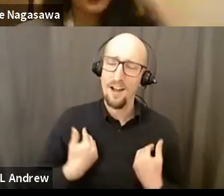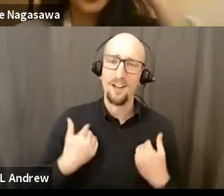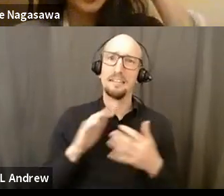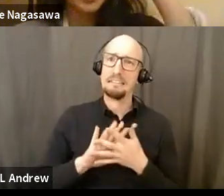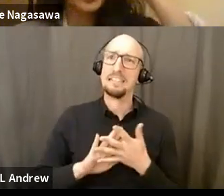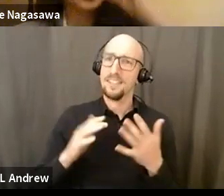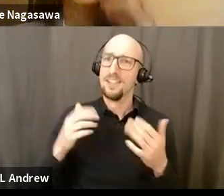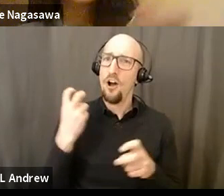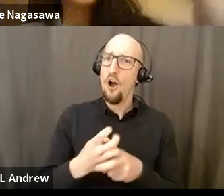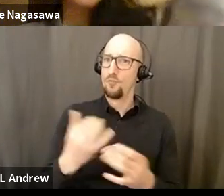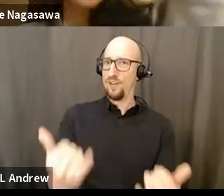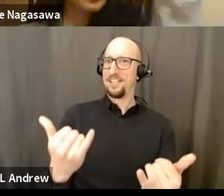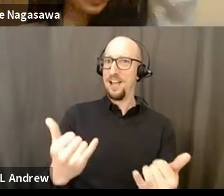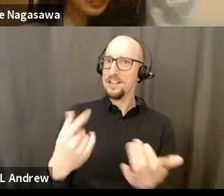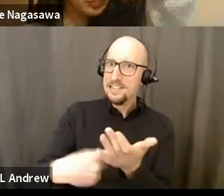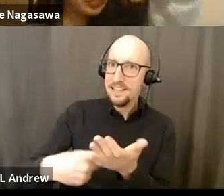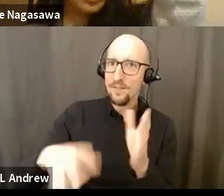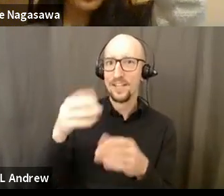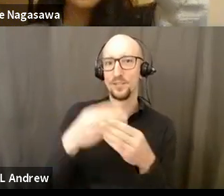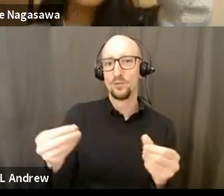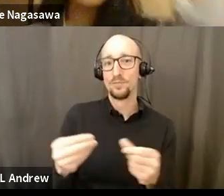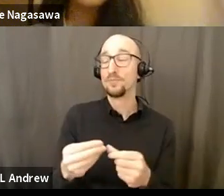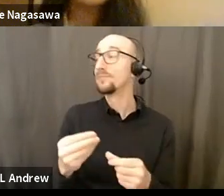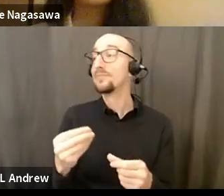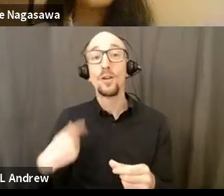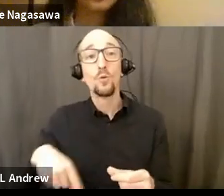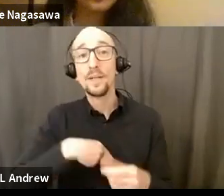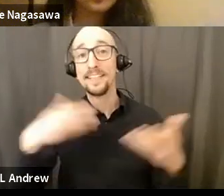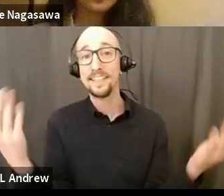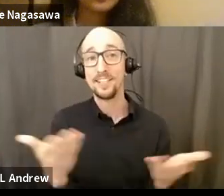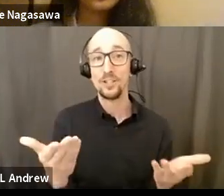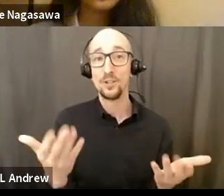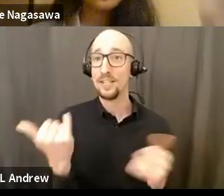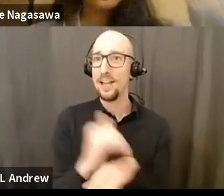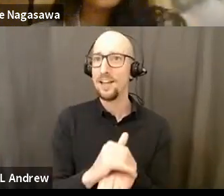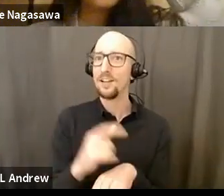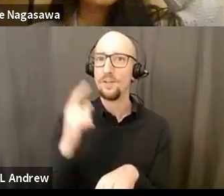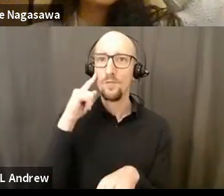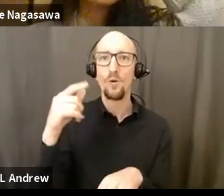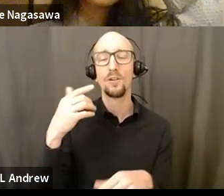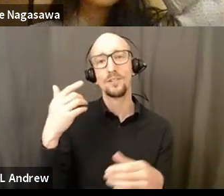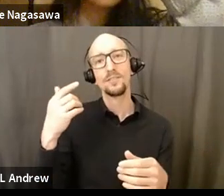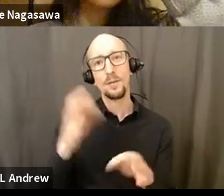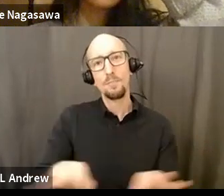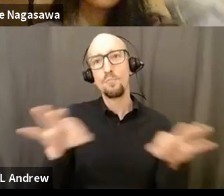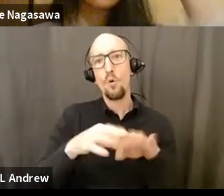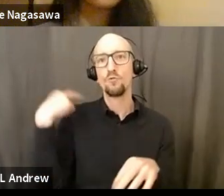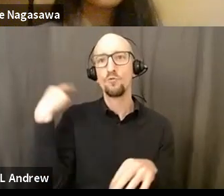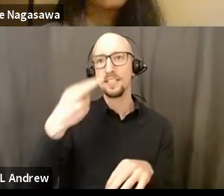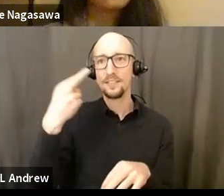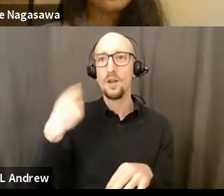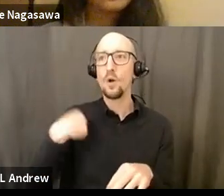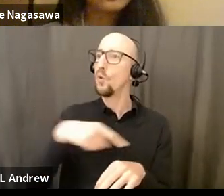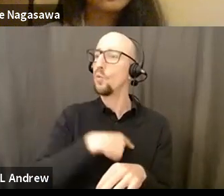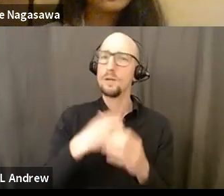the reason why we're here tonight, folks, is because it's a hill for all of us, and this is Iwo